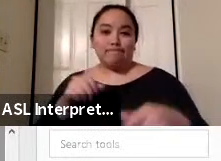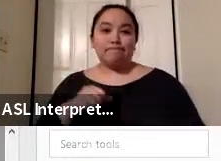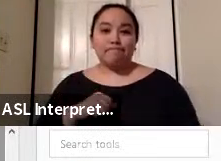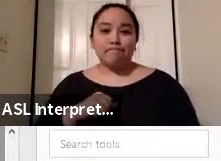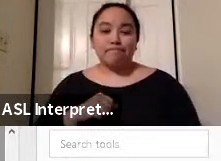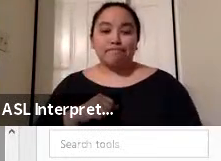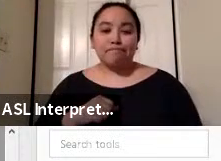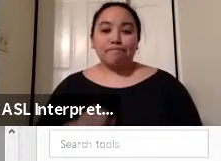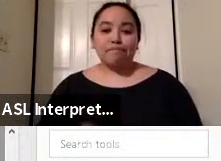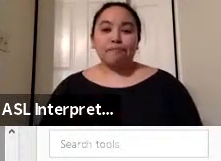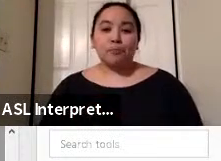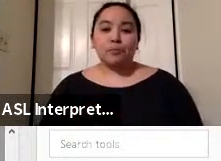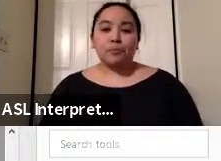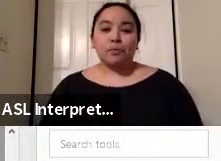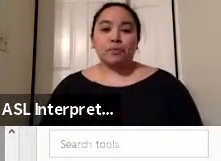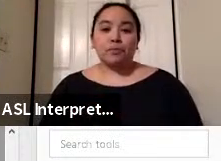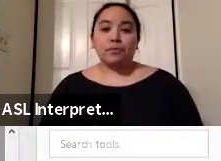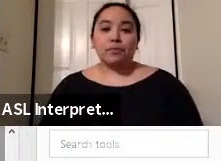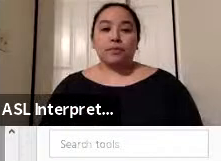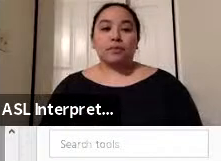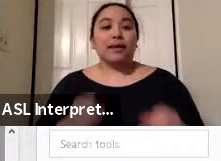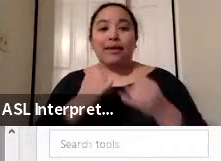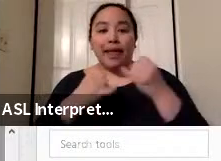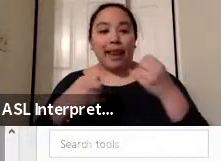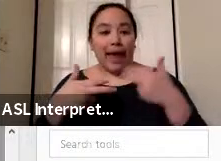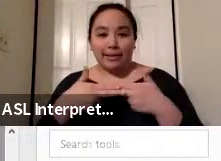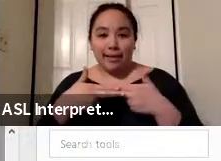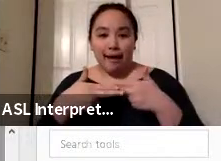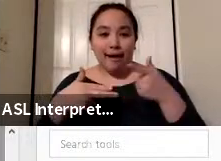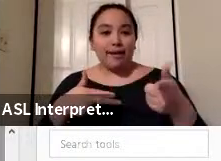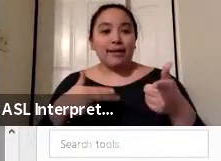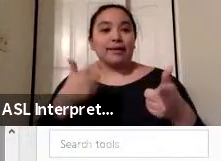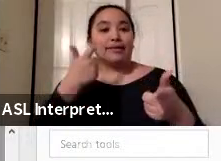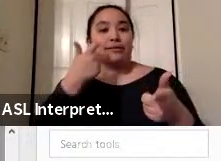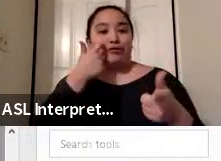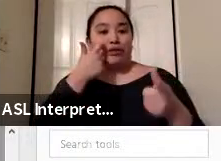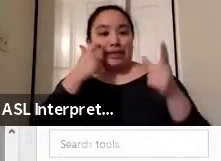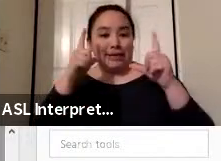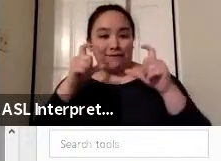themonarch@chinatown.com. And my last slide is a recent photo.